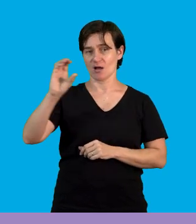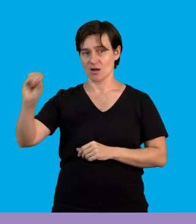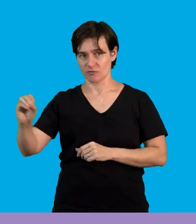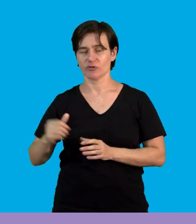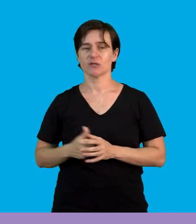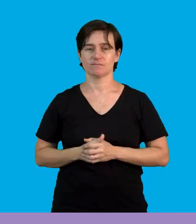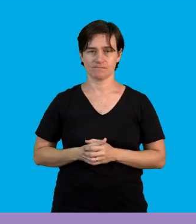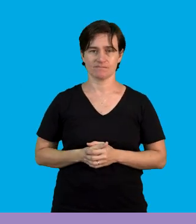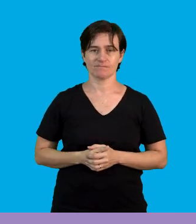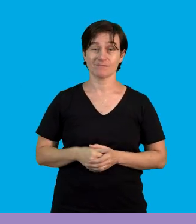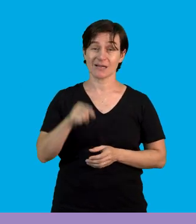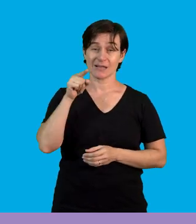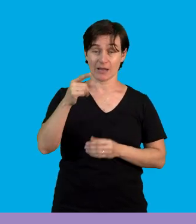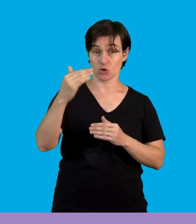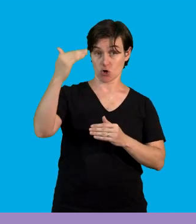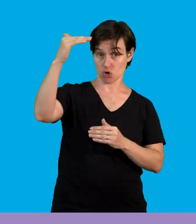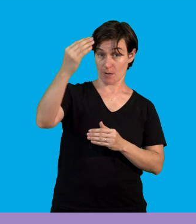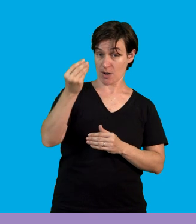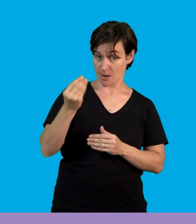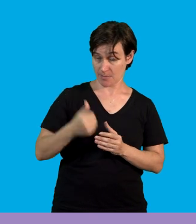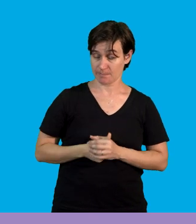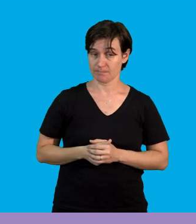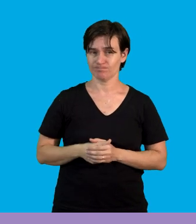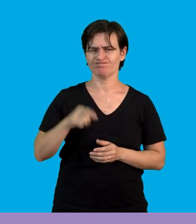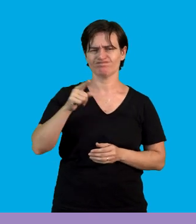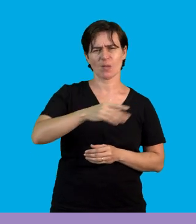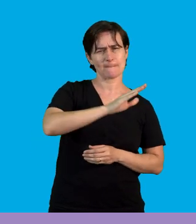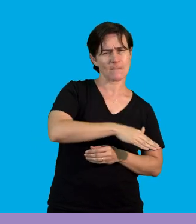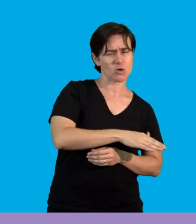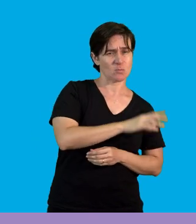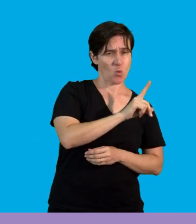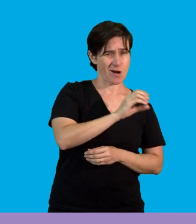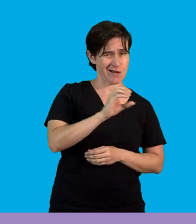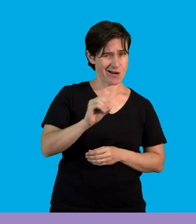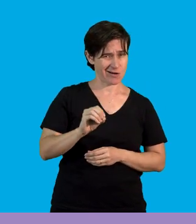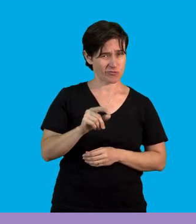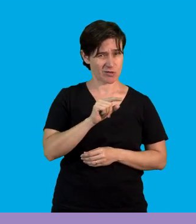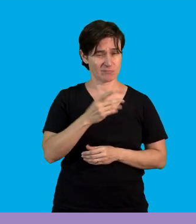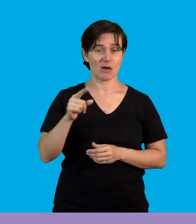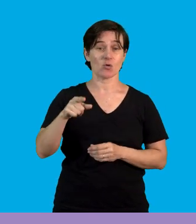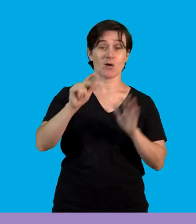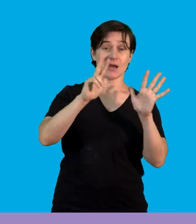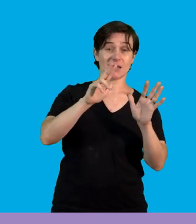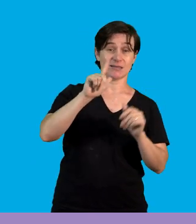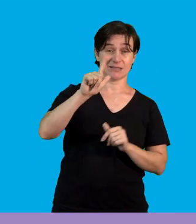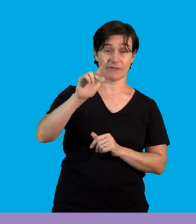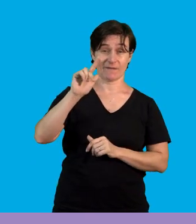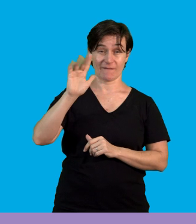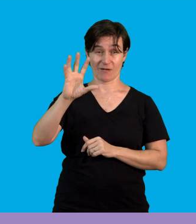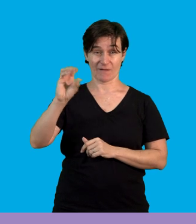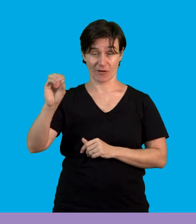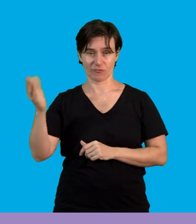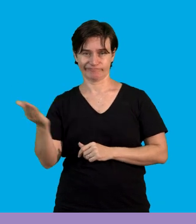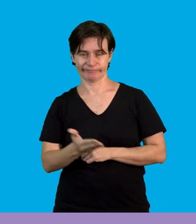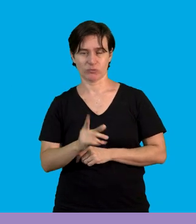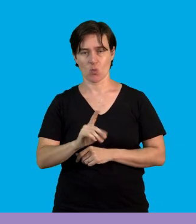87,500. That's our numerator. Then we divide by 100, multiplied by 1, which is